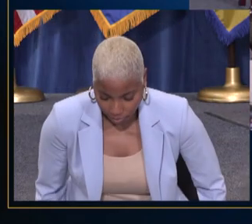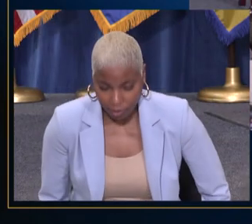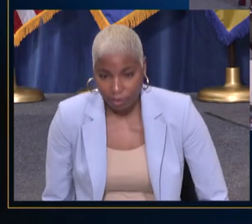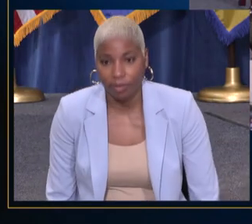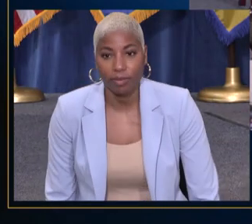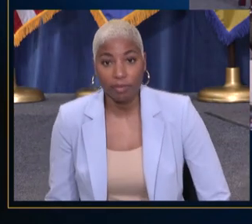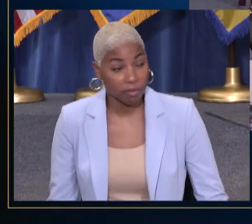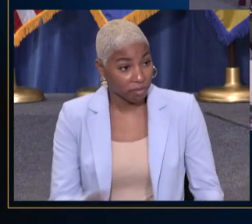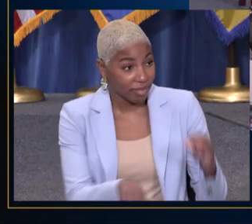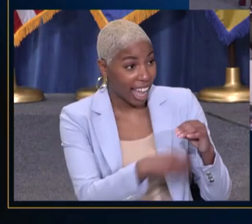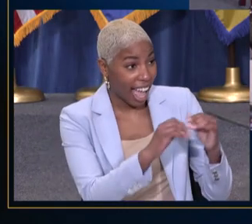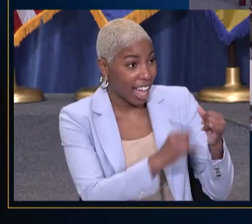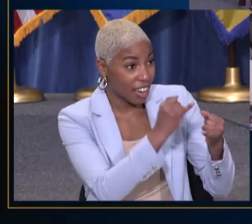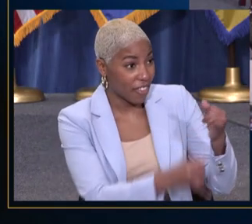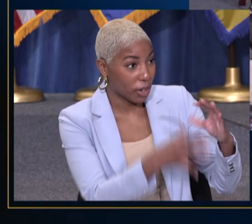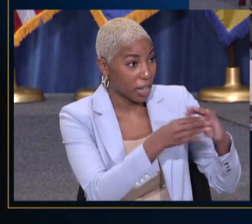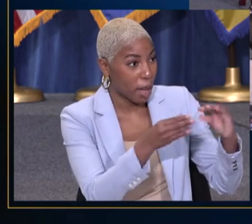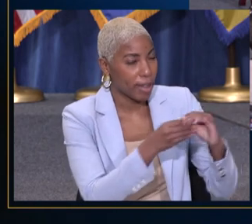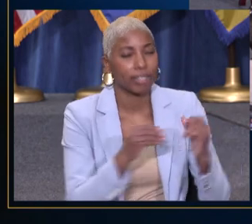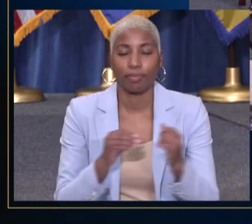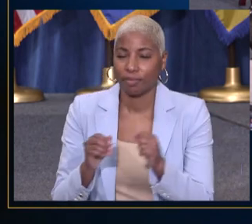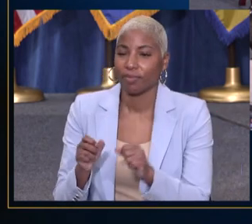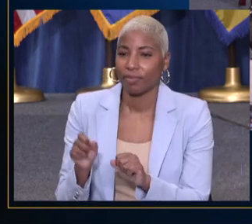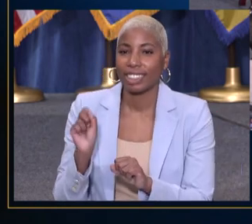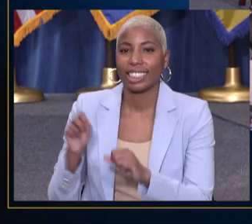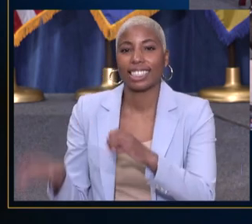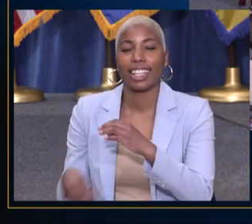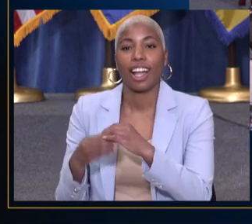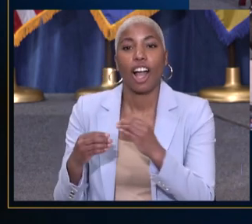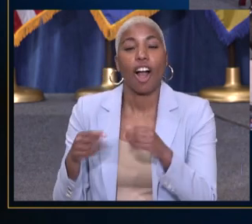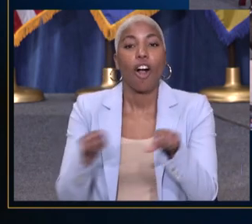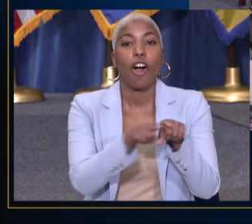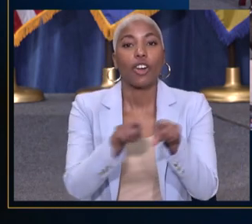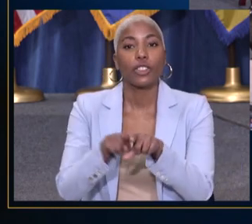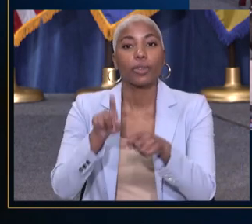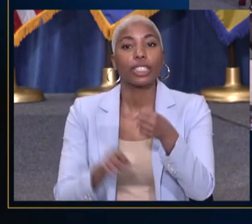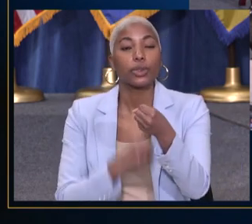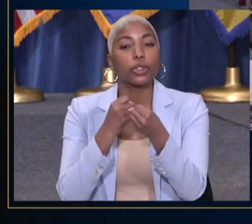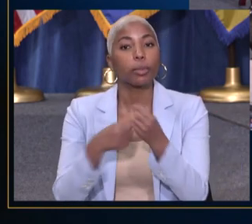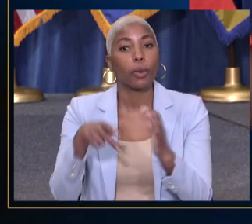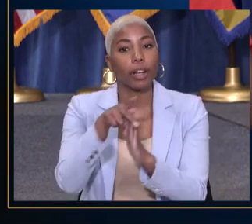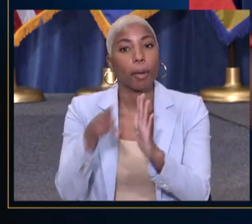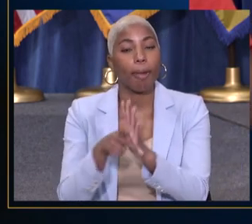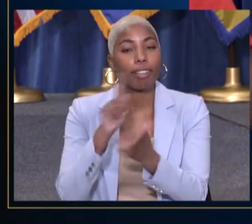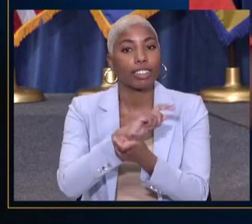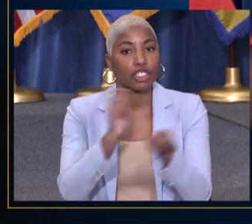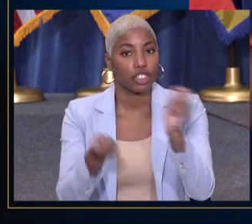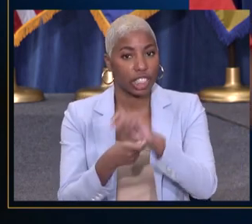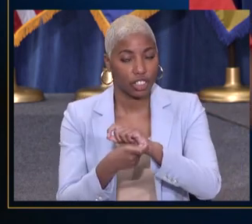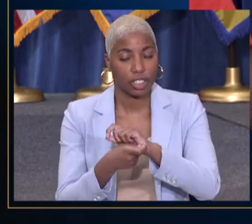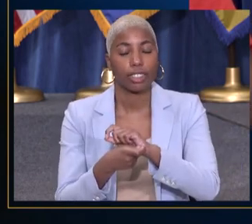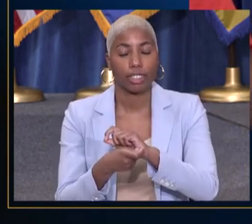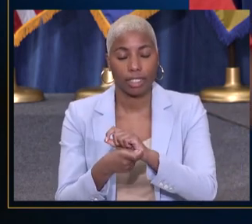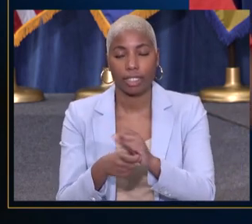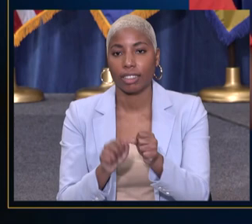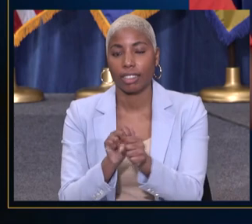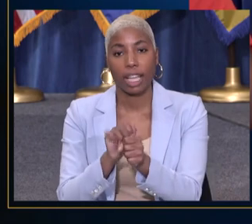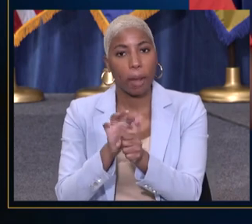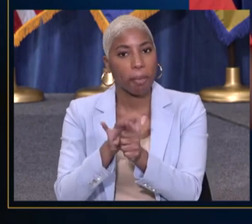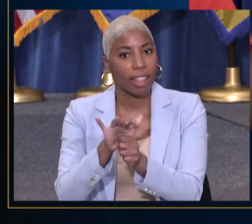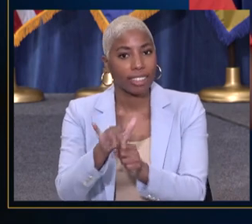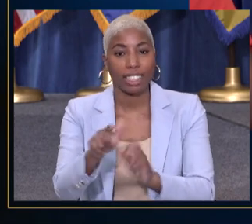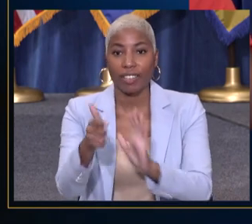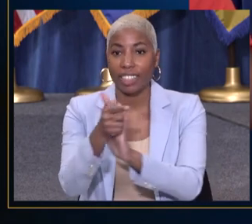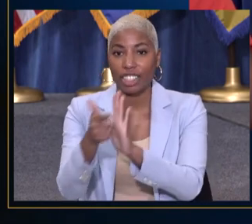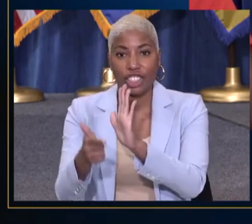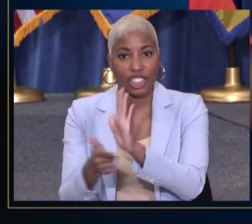I just wanted to also say we just also need to support policy changes. There's plenty of legislation that